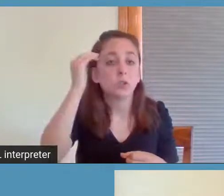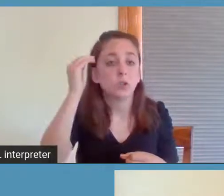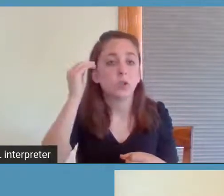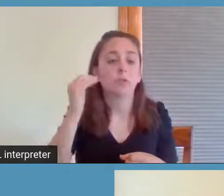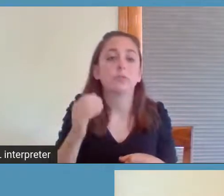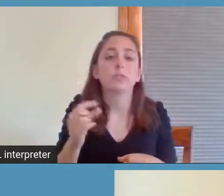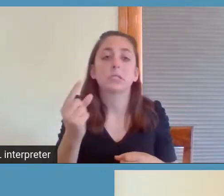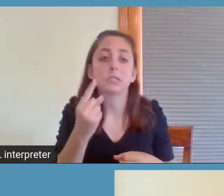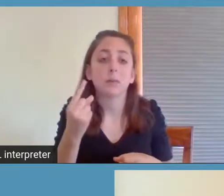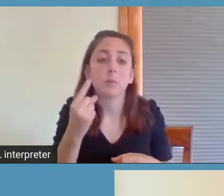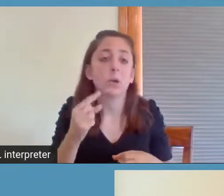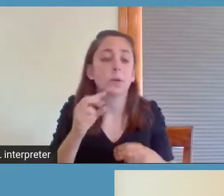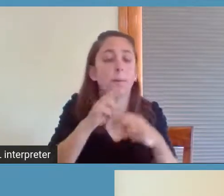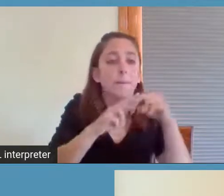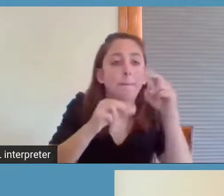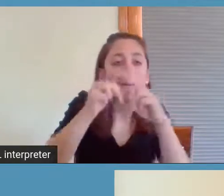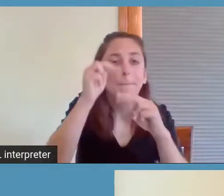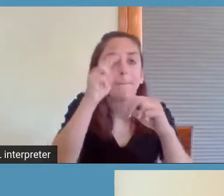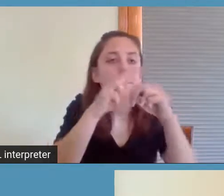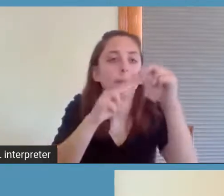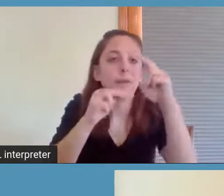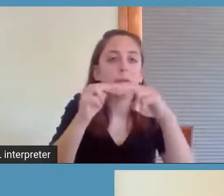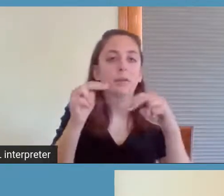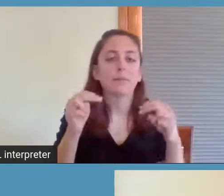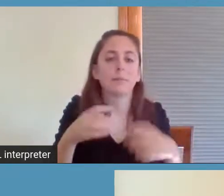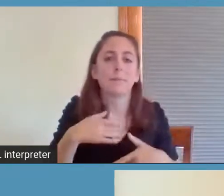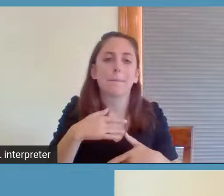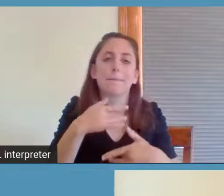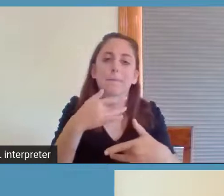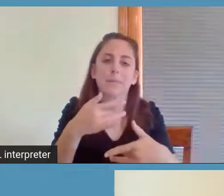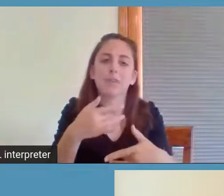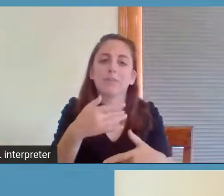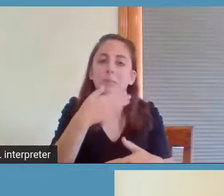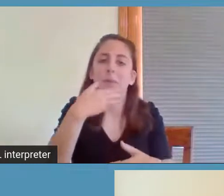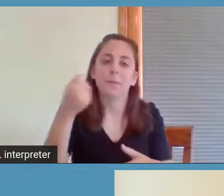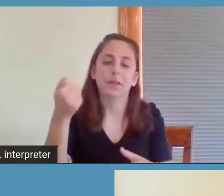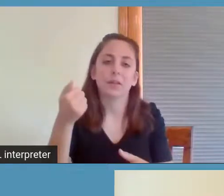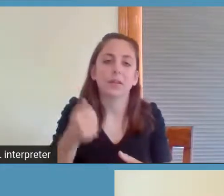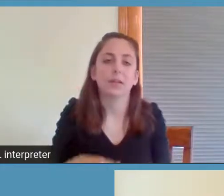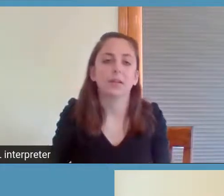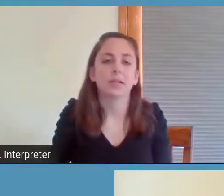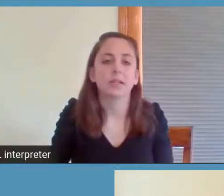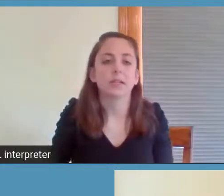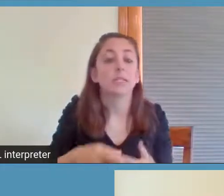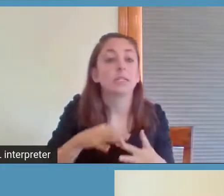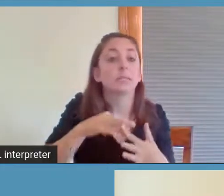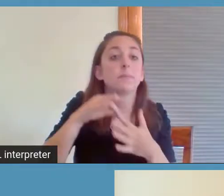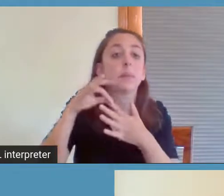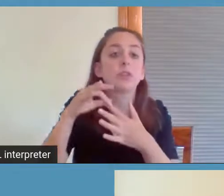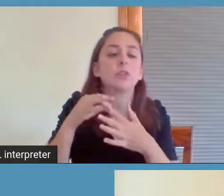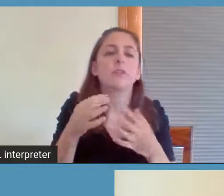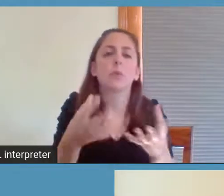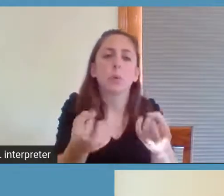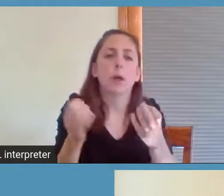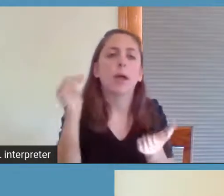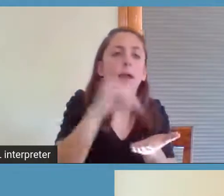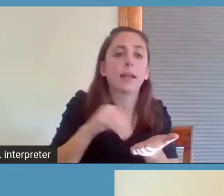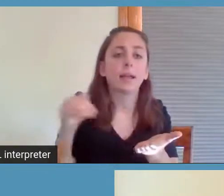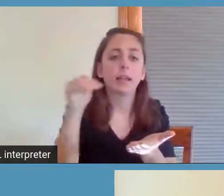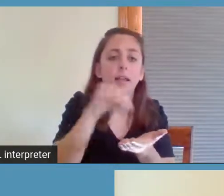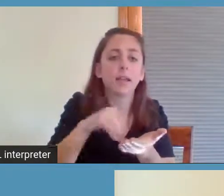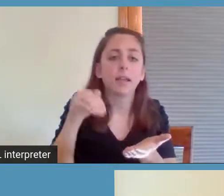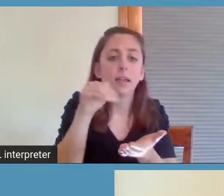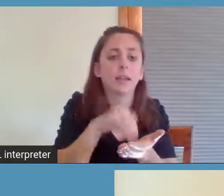can build it from scratch, it usually tends to be the best bet, especially if you want to do it over and over again. And it's more